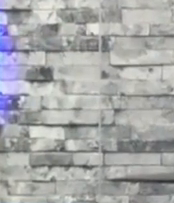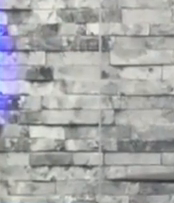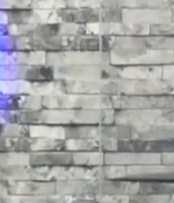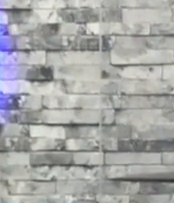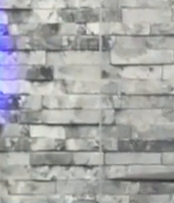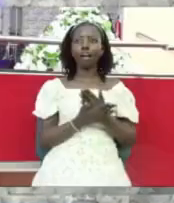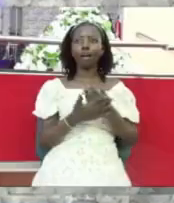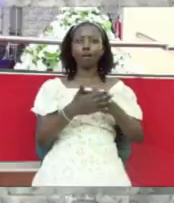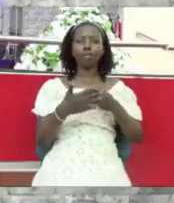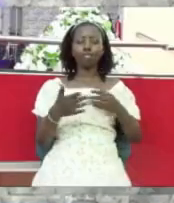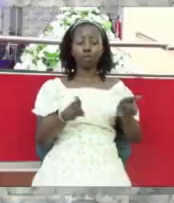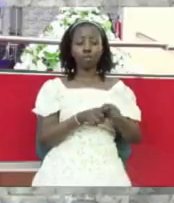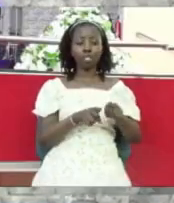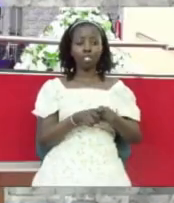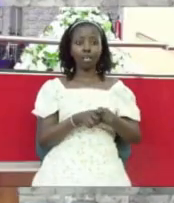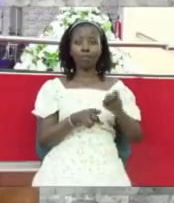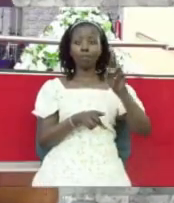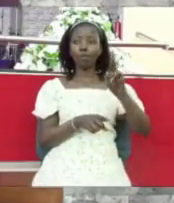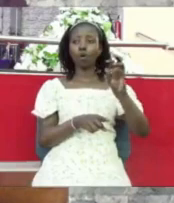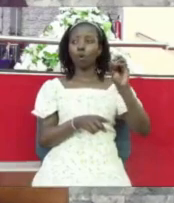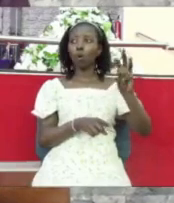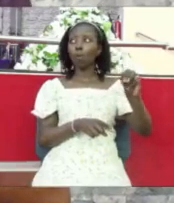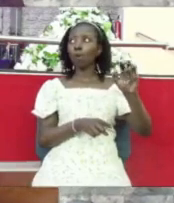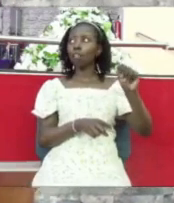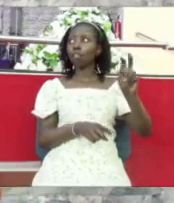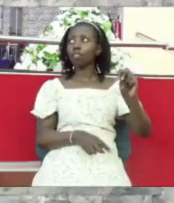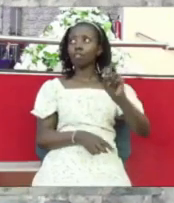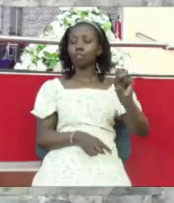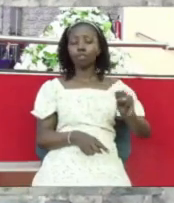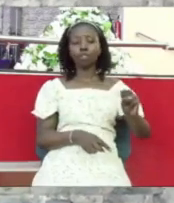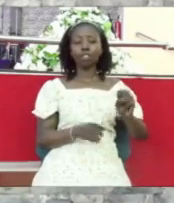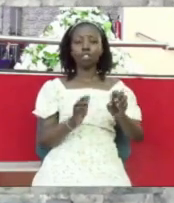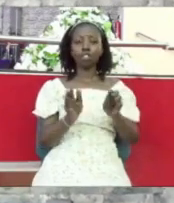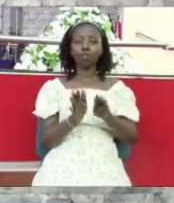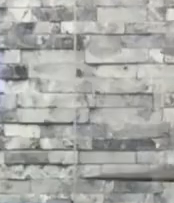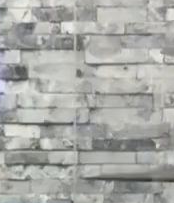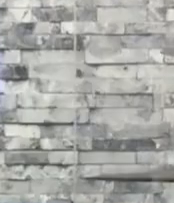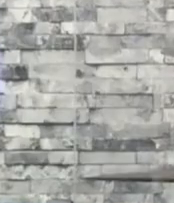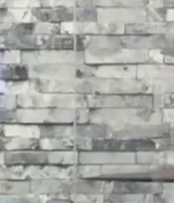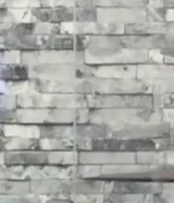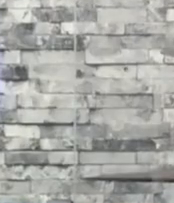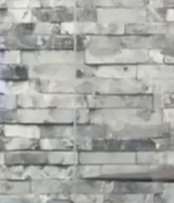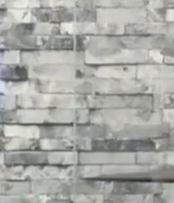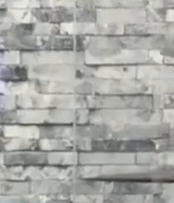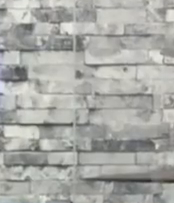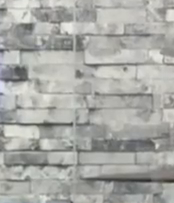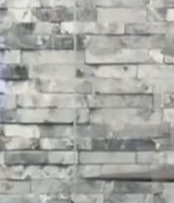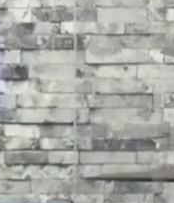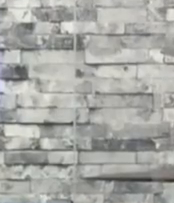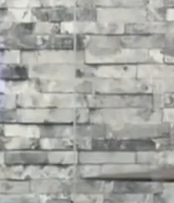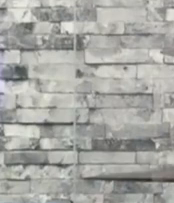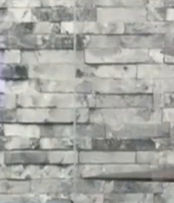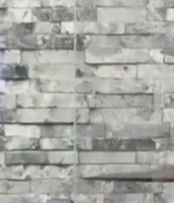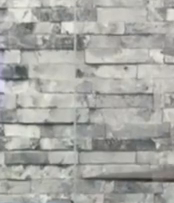couple of times in the past. And in the book of Romans, the title of my message